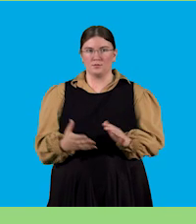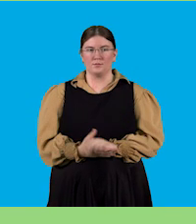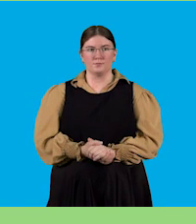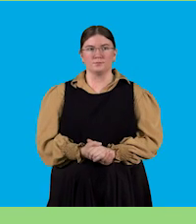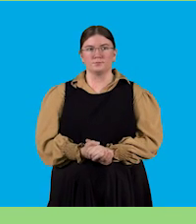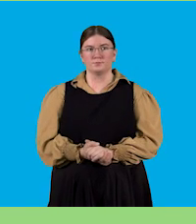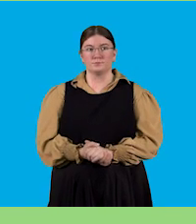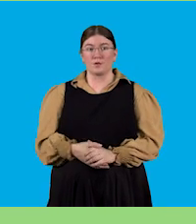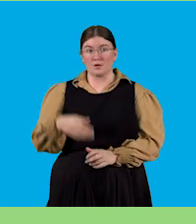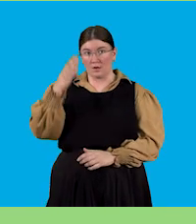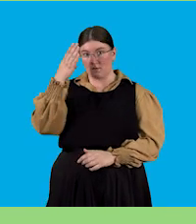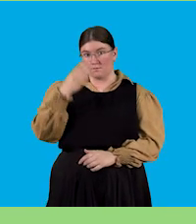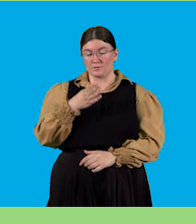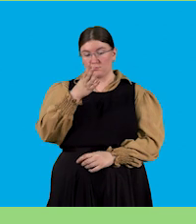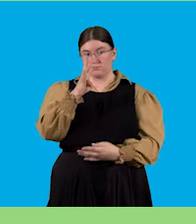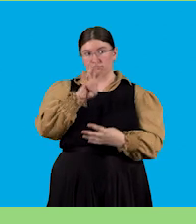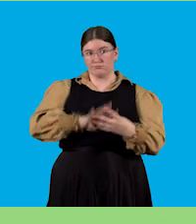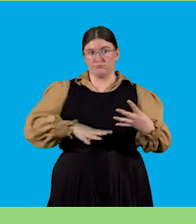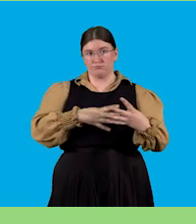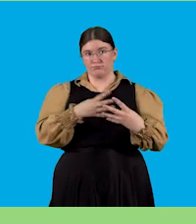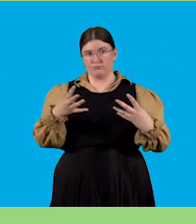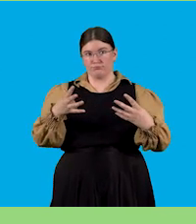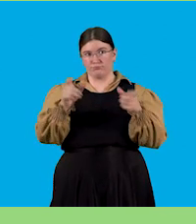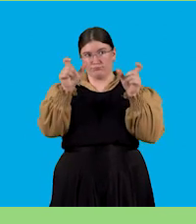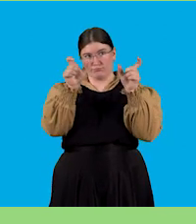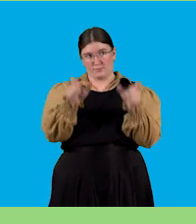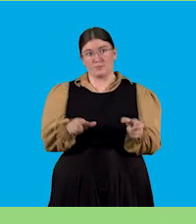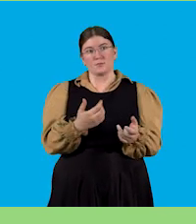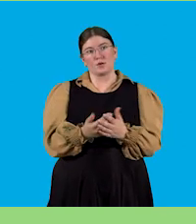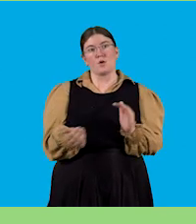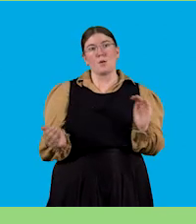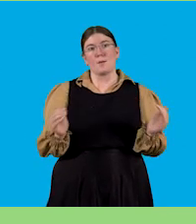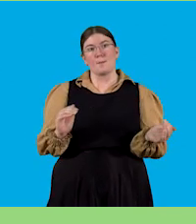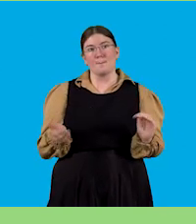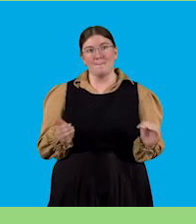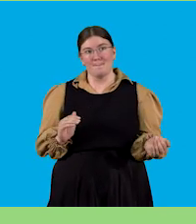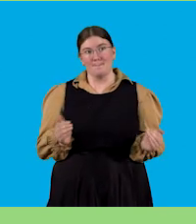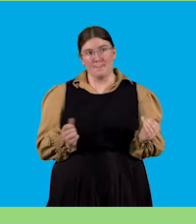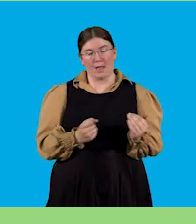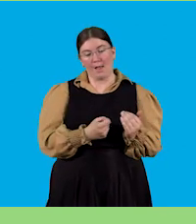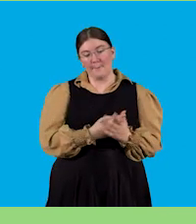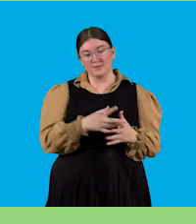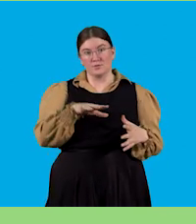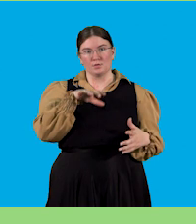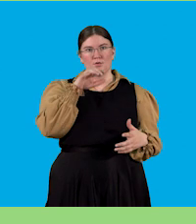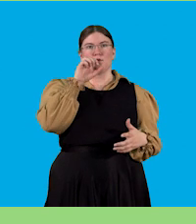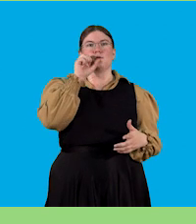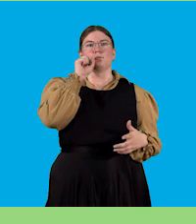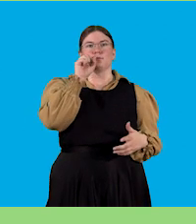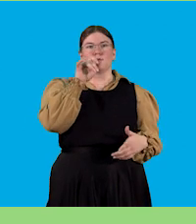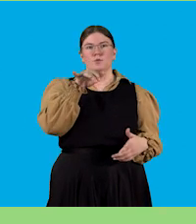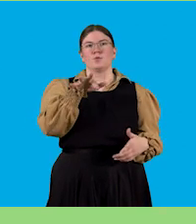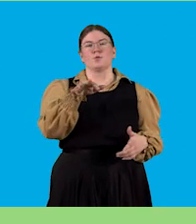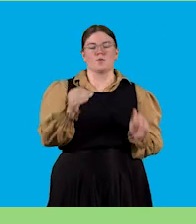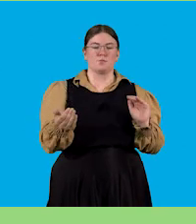Okay, in front of us, we now have a table to compare what happens during inhalation and what